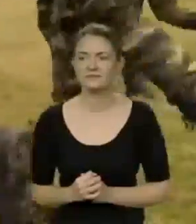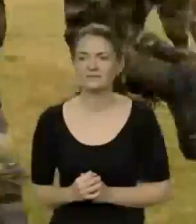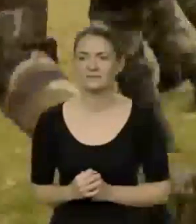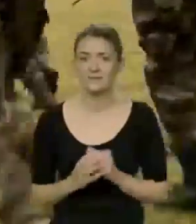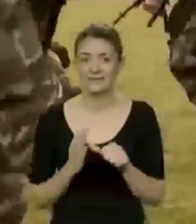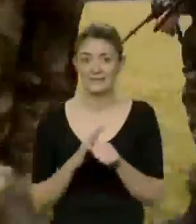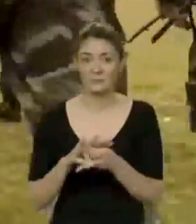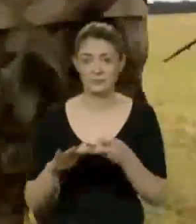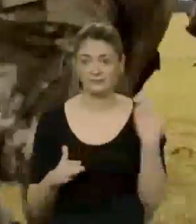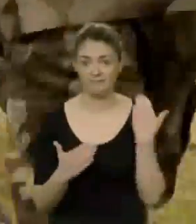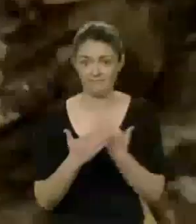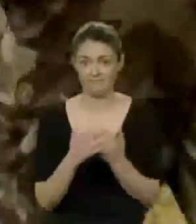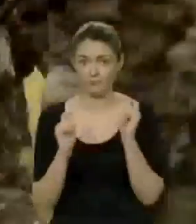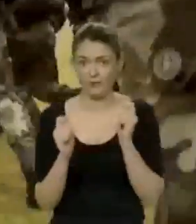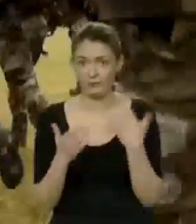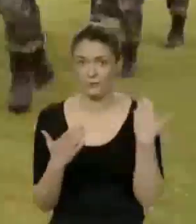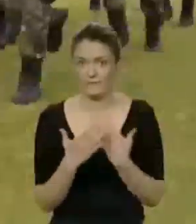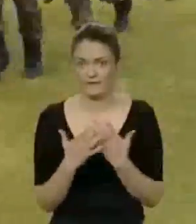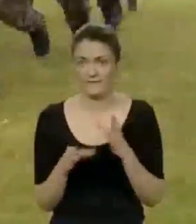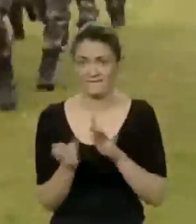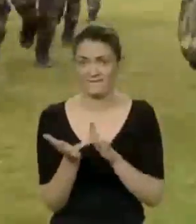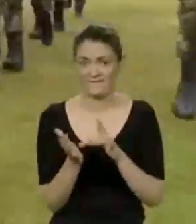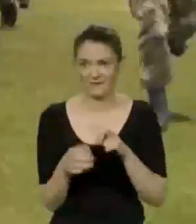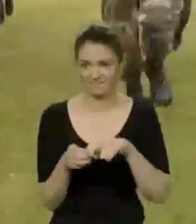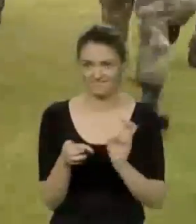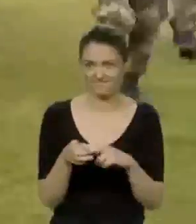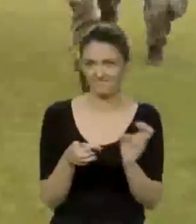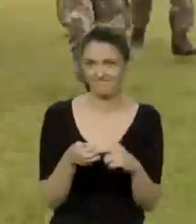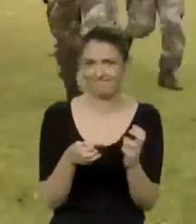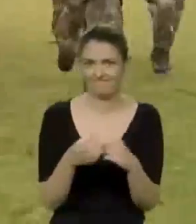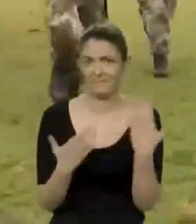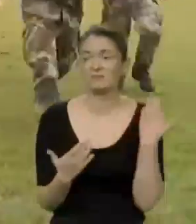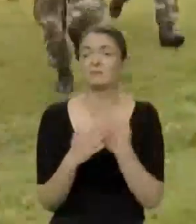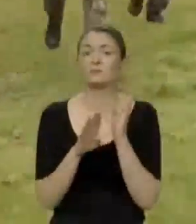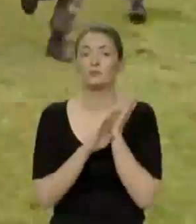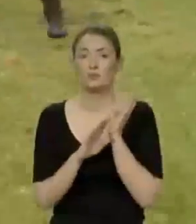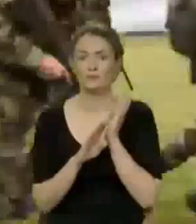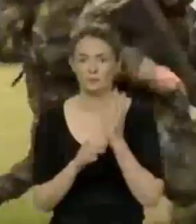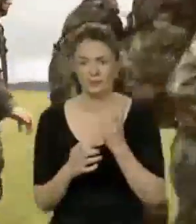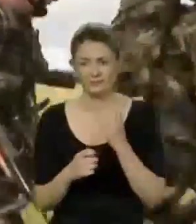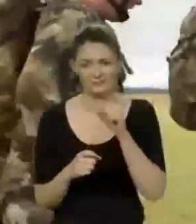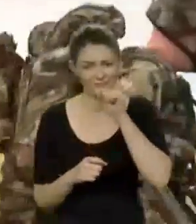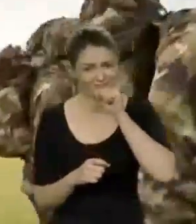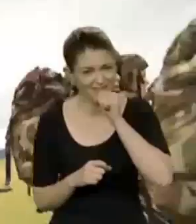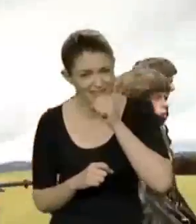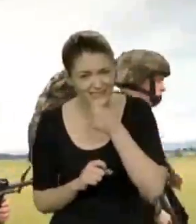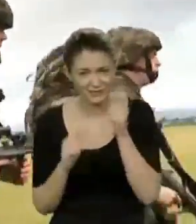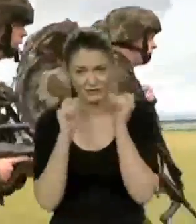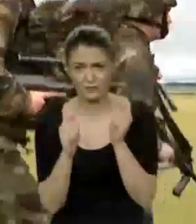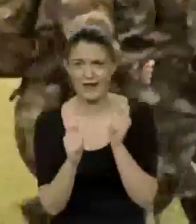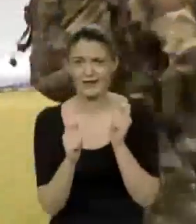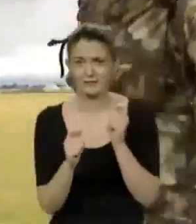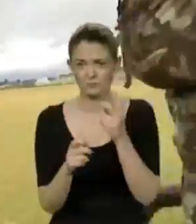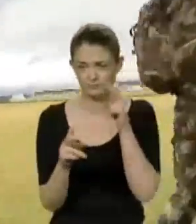It's 6 weeks into recruit training. So far, 15 have left. For the remaining recruits, training will intensify and they'll be